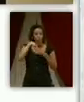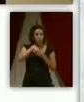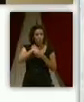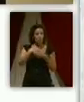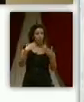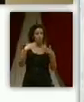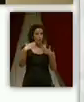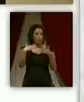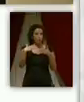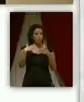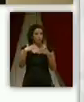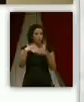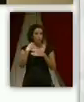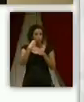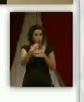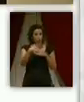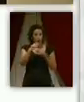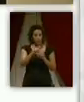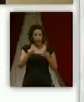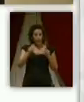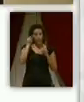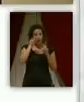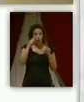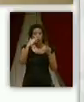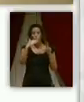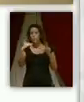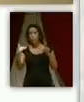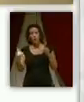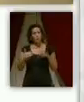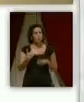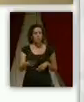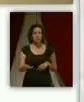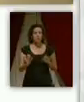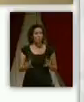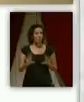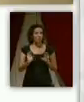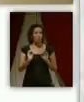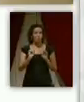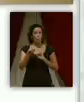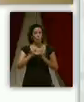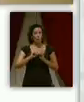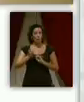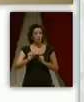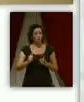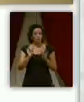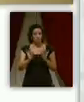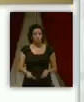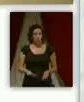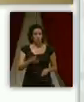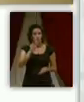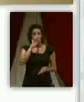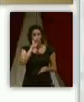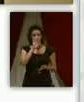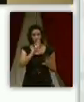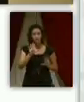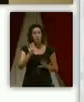fully integrated the screen reader, that is a very bad starting point. Like Google, guys,